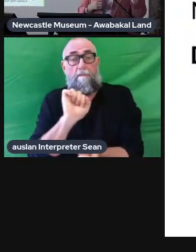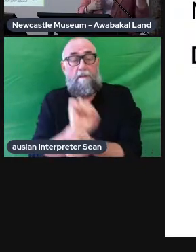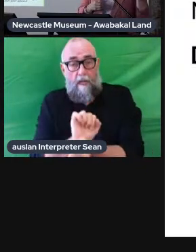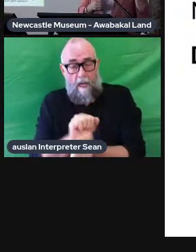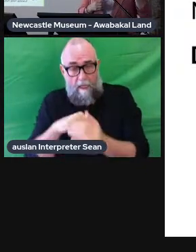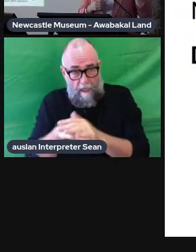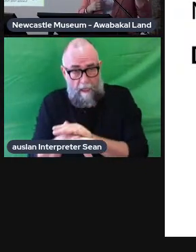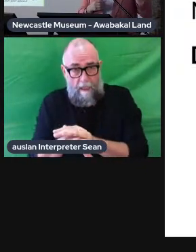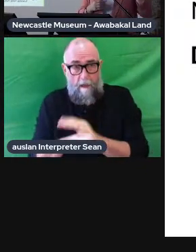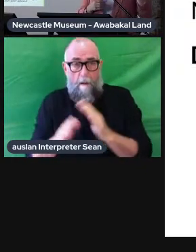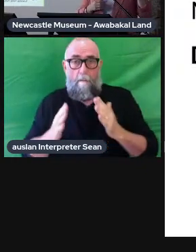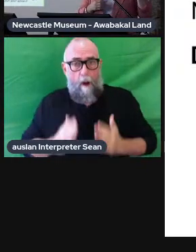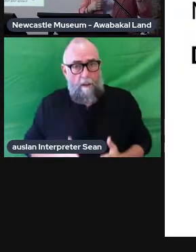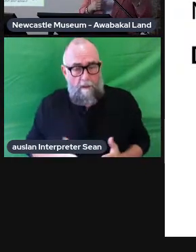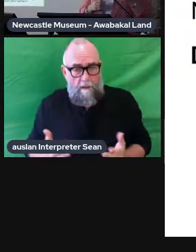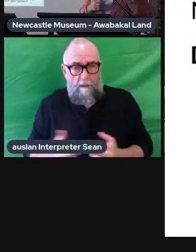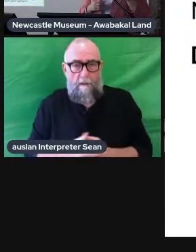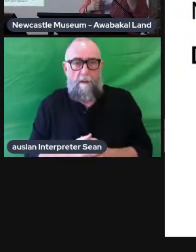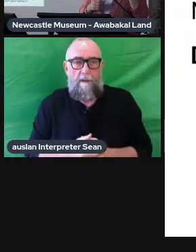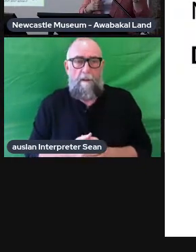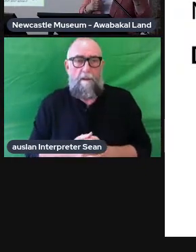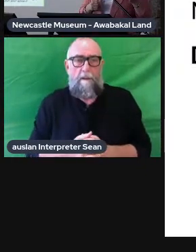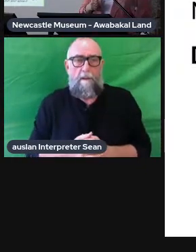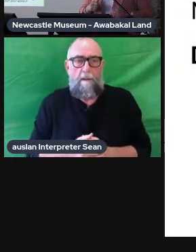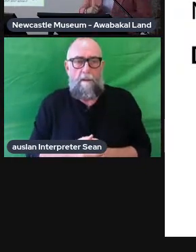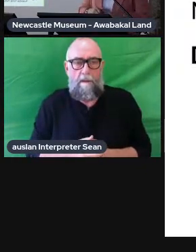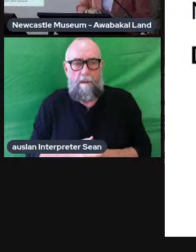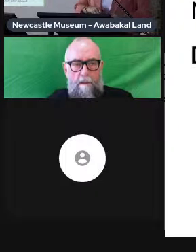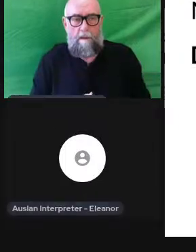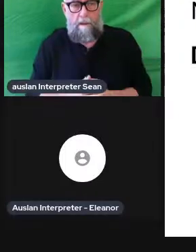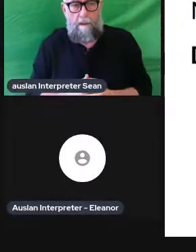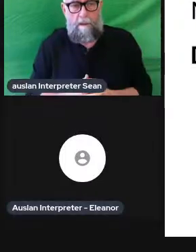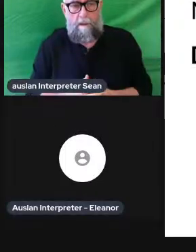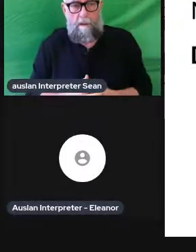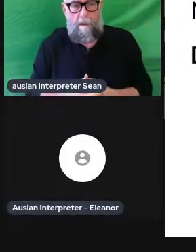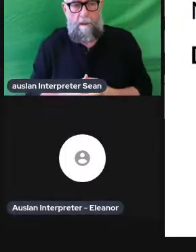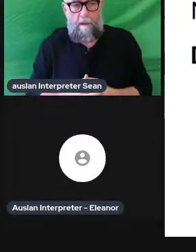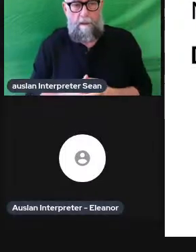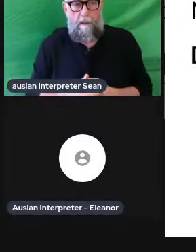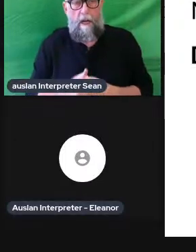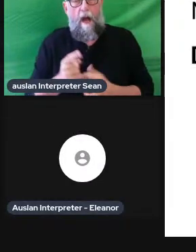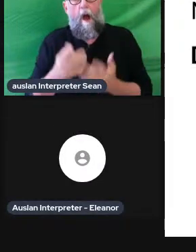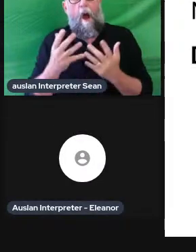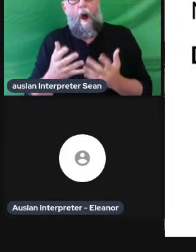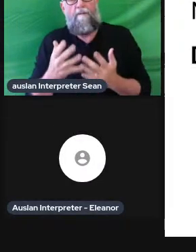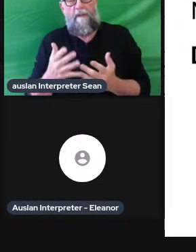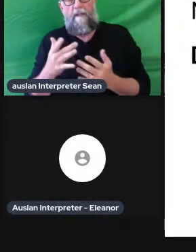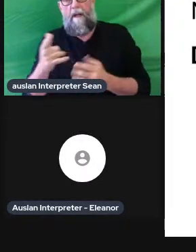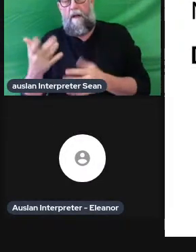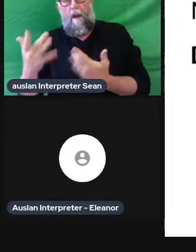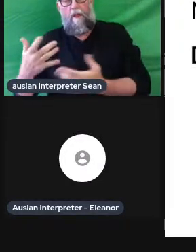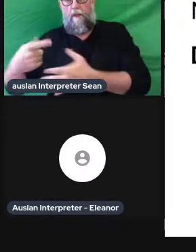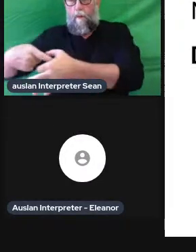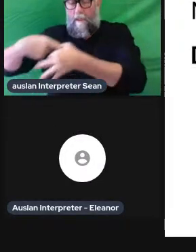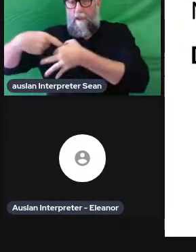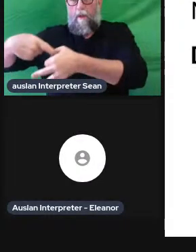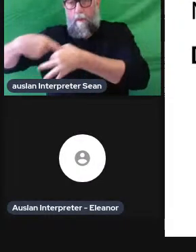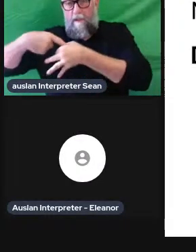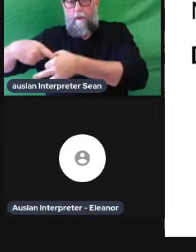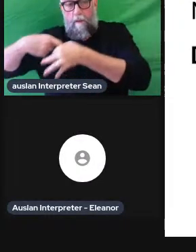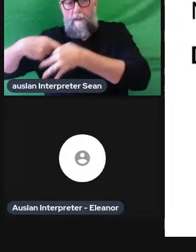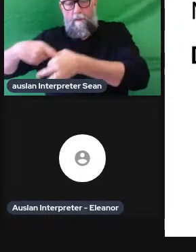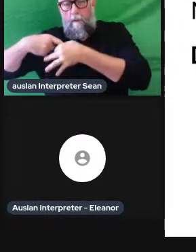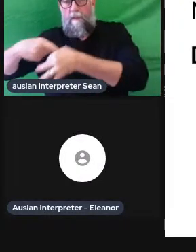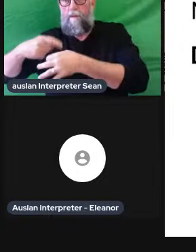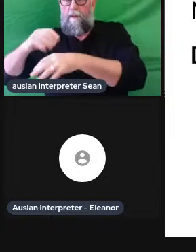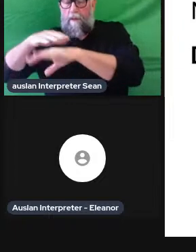is, my friend or neighbour or relative taking this type of blood thinner and my doctor's put me on this type of blood thinner? Which one's the better